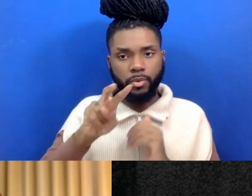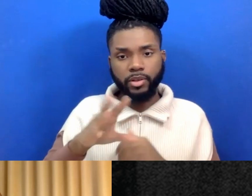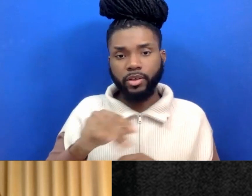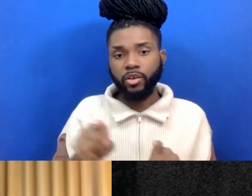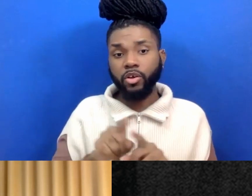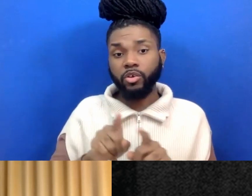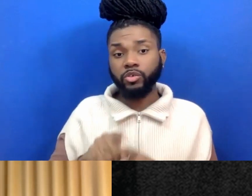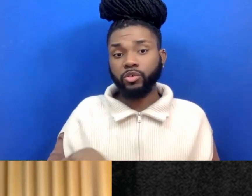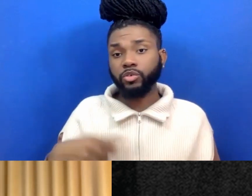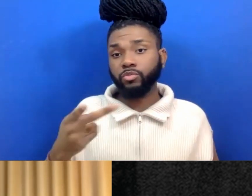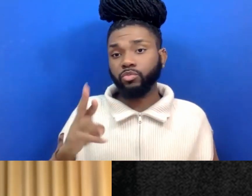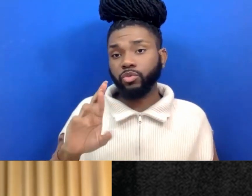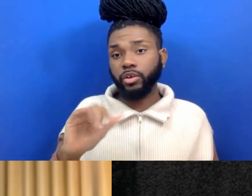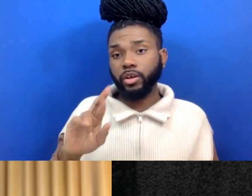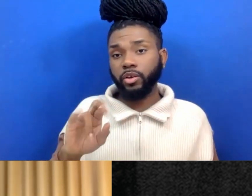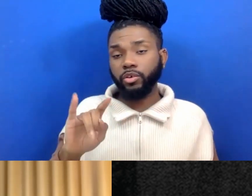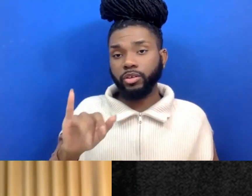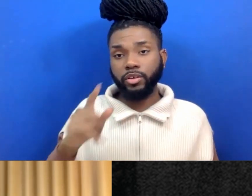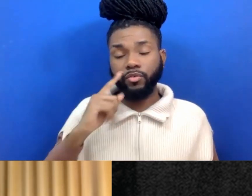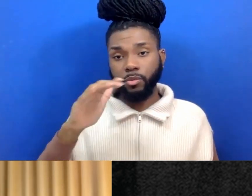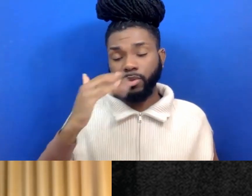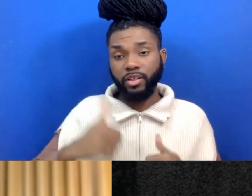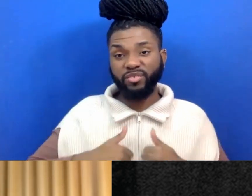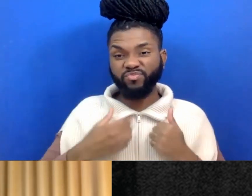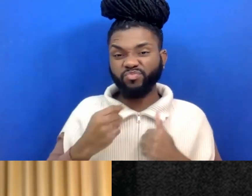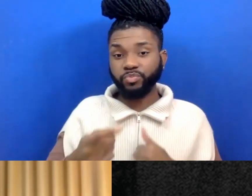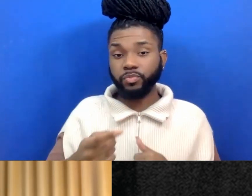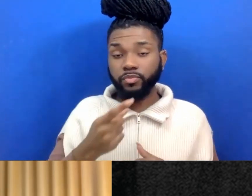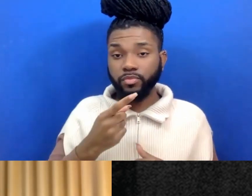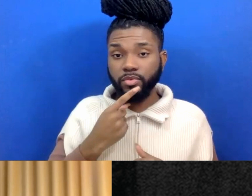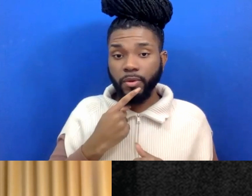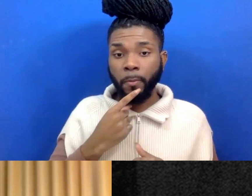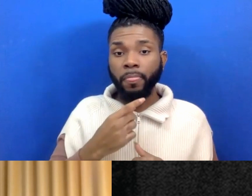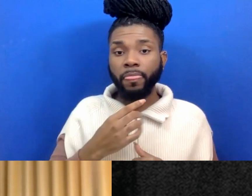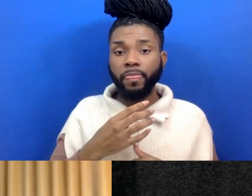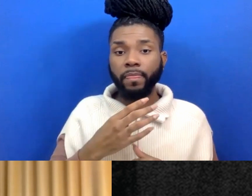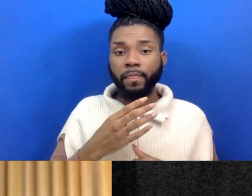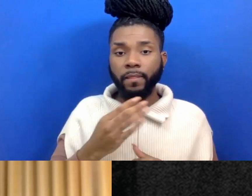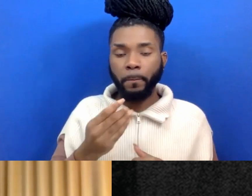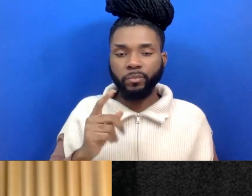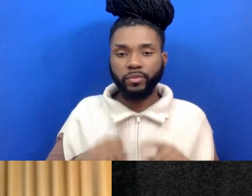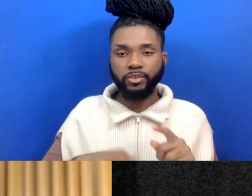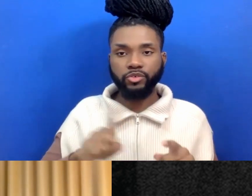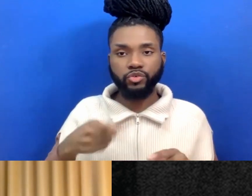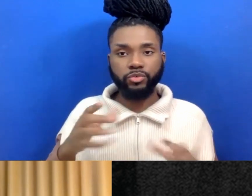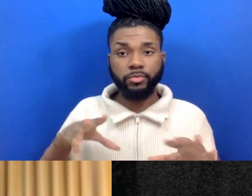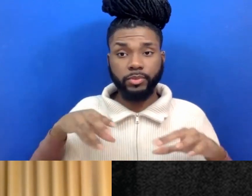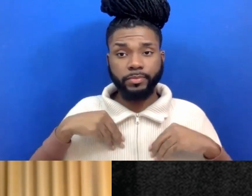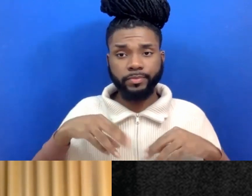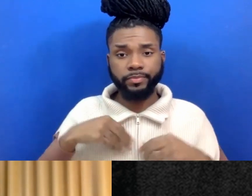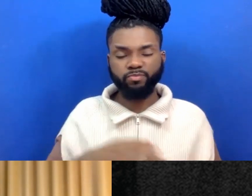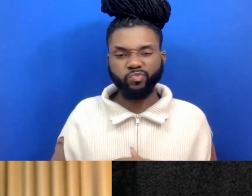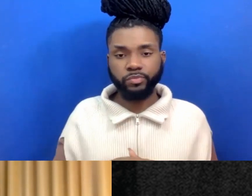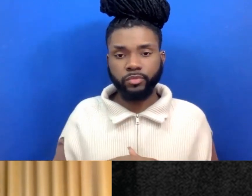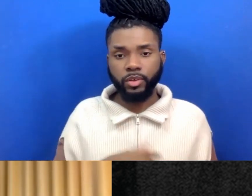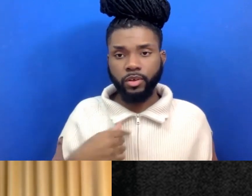Black life. And you've said that these verses insist, and you just read, act or be complicit. I